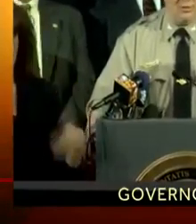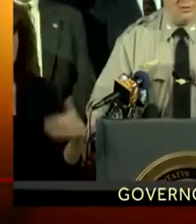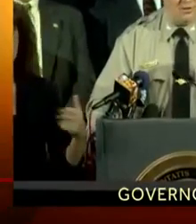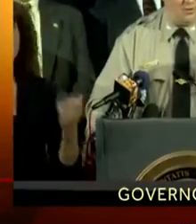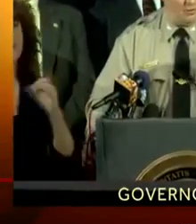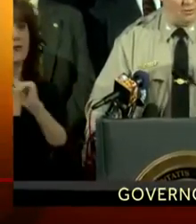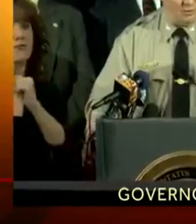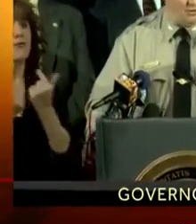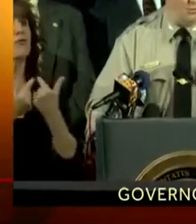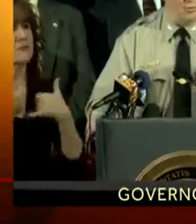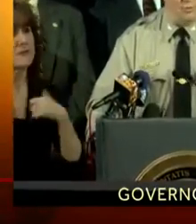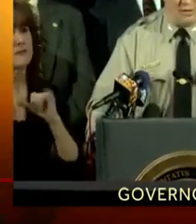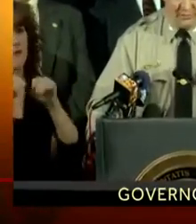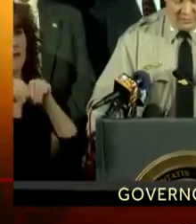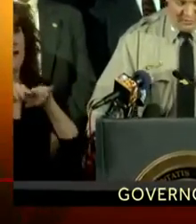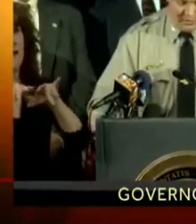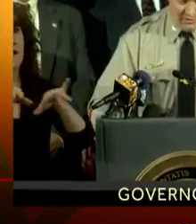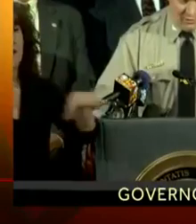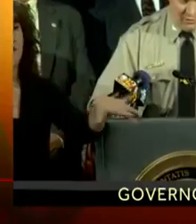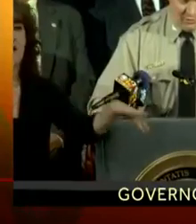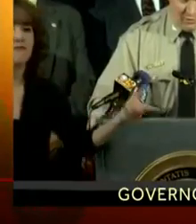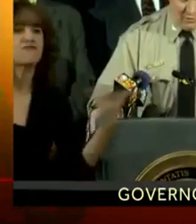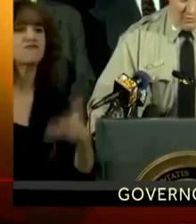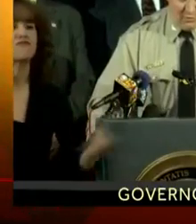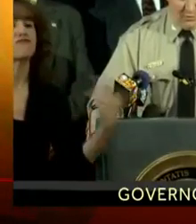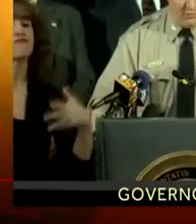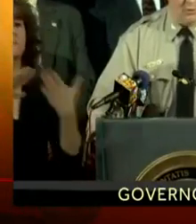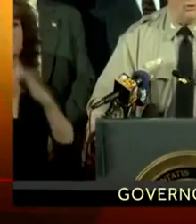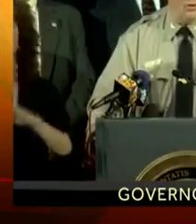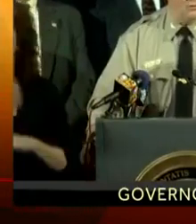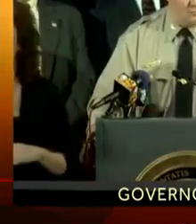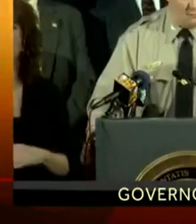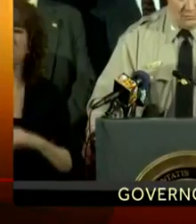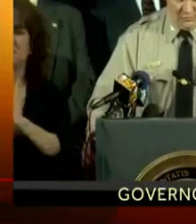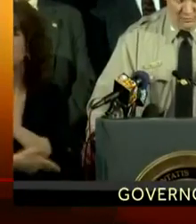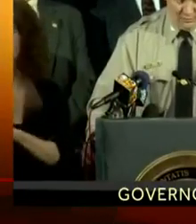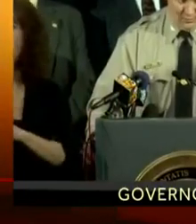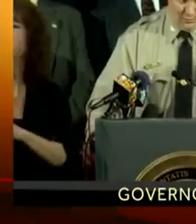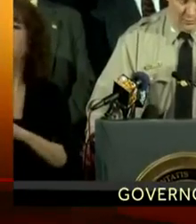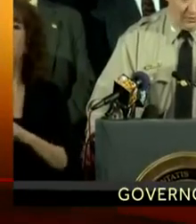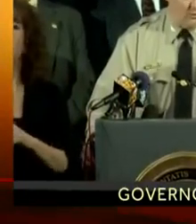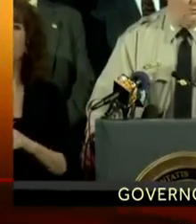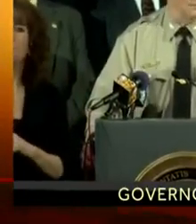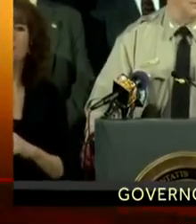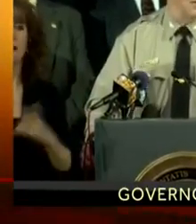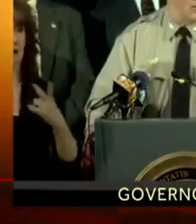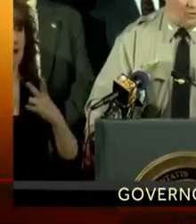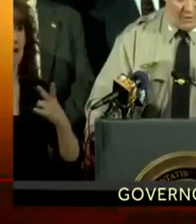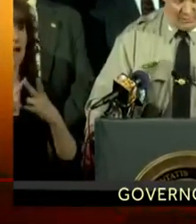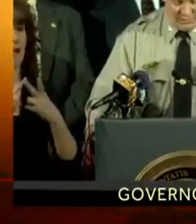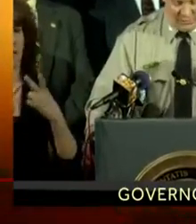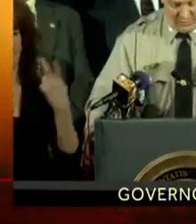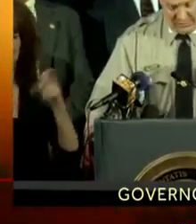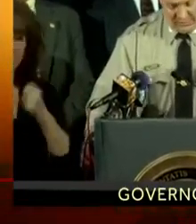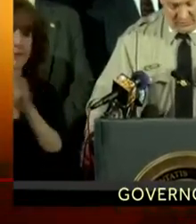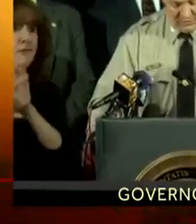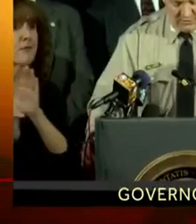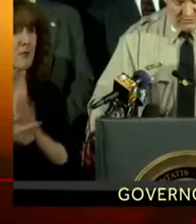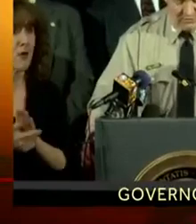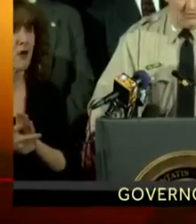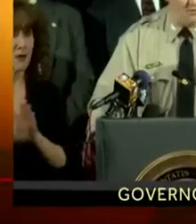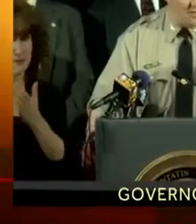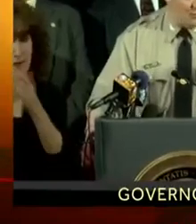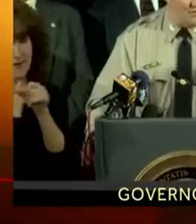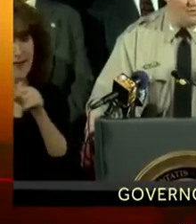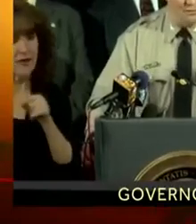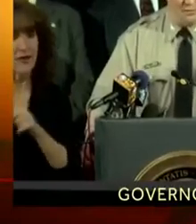groups continue to splinter and move around the City of Baltimore, looting, you know, committing crimes in certain